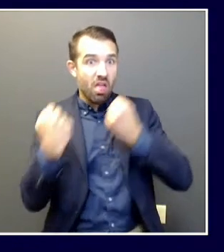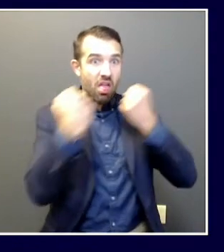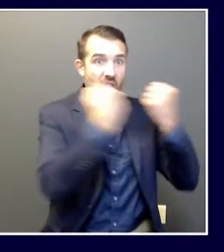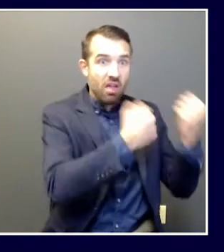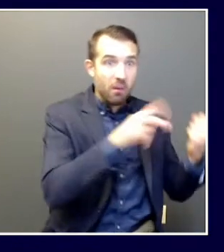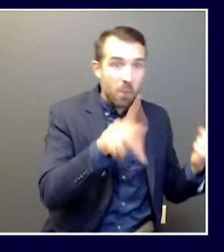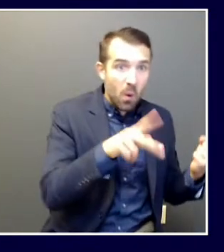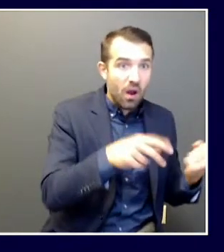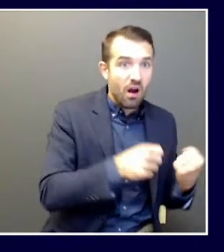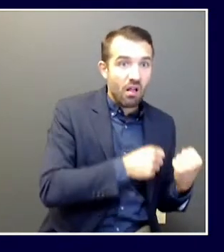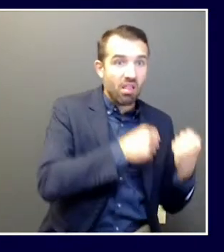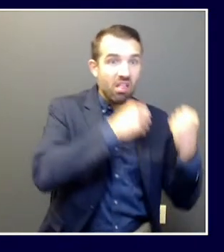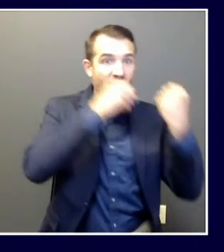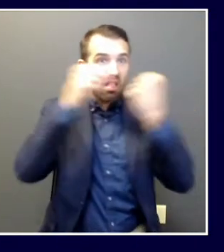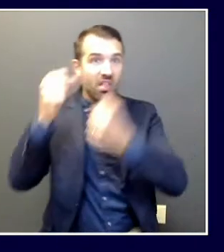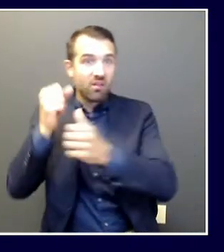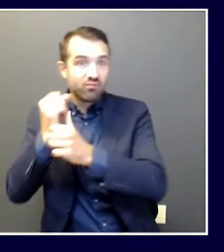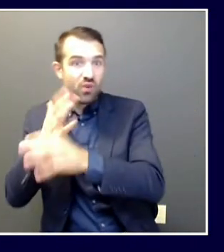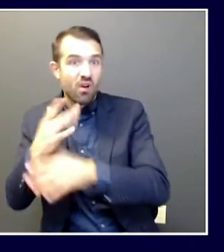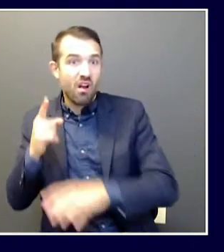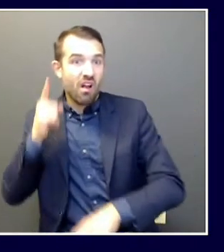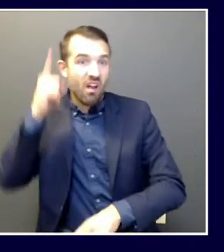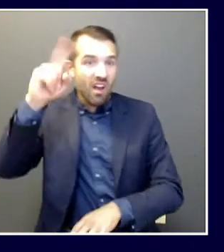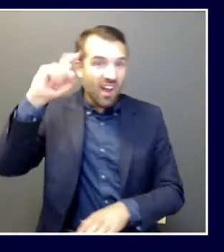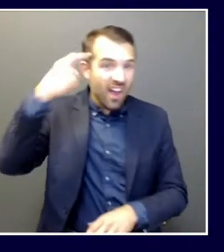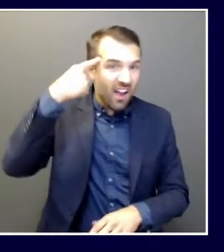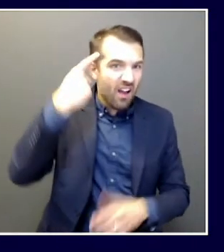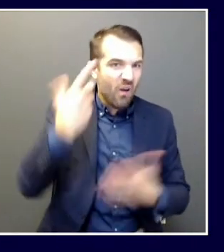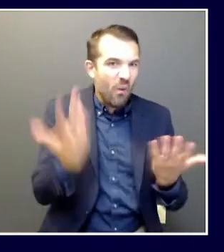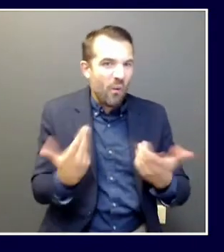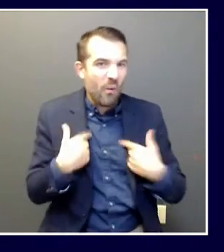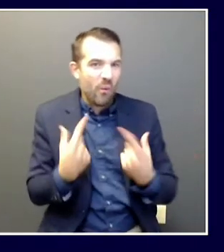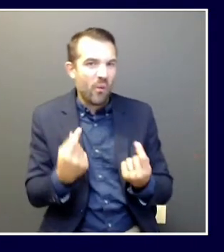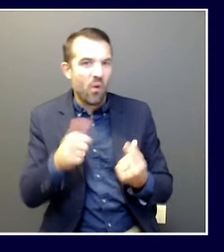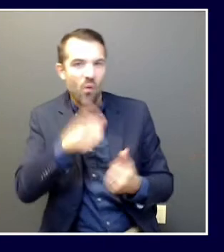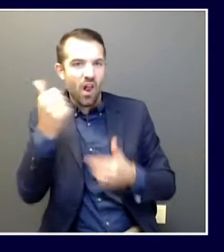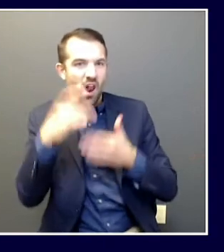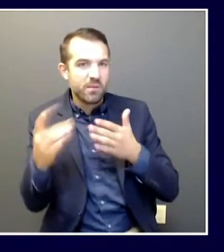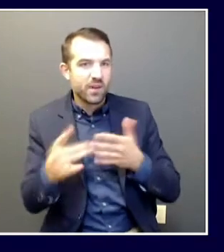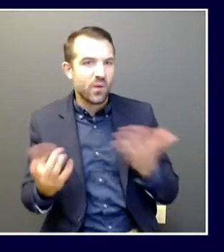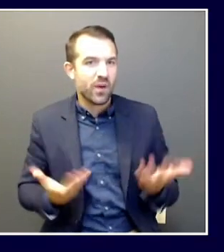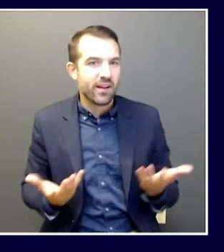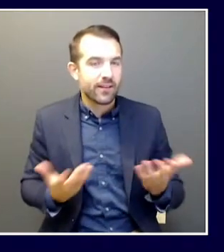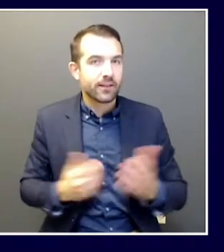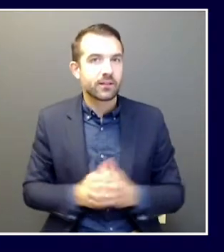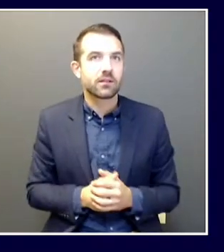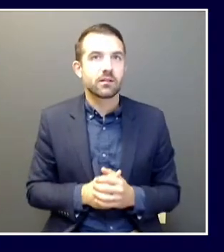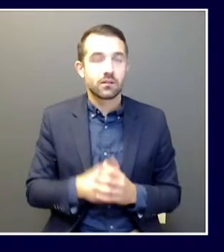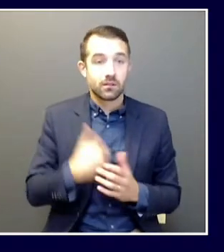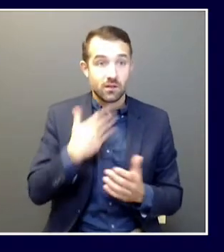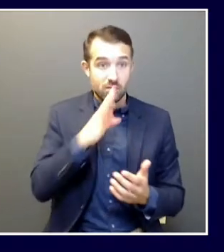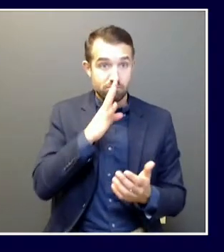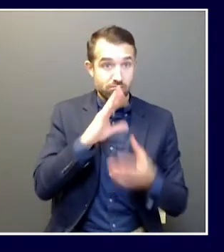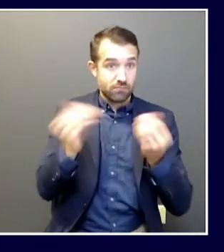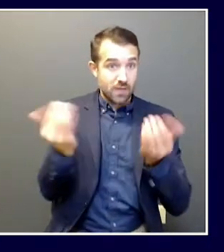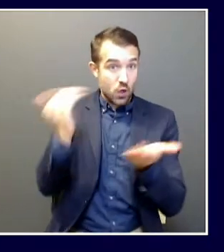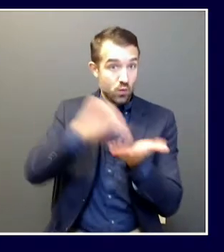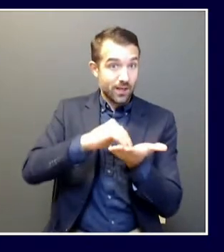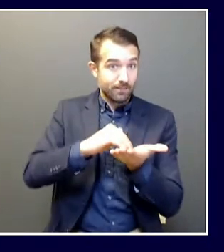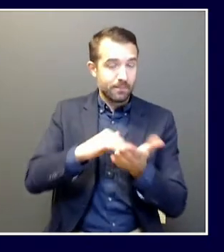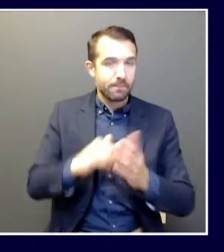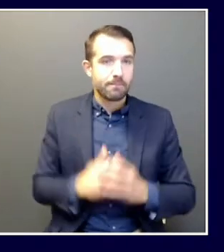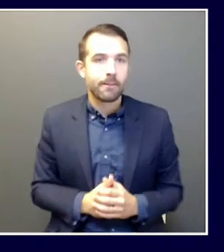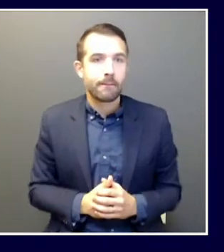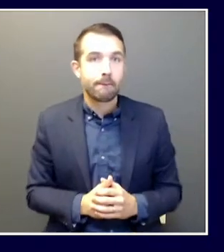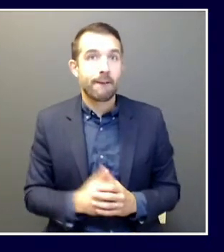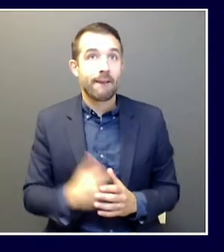someone's using the hospital, what's your message to them? I'm going to repeat, we're working with Central Maine Medical Center as we speak to